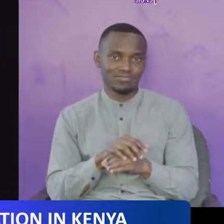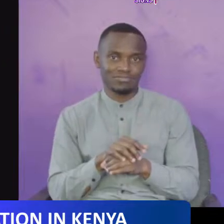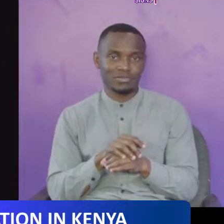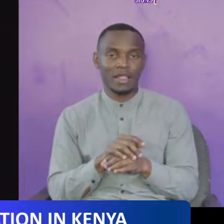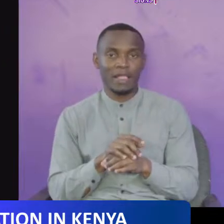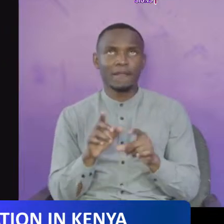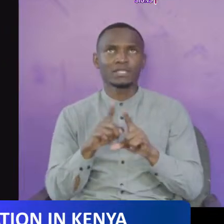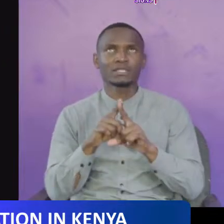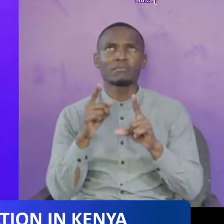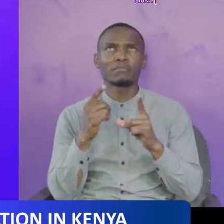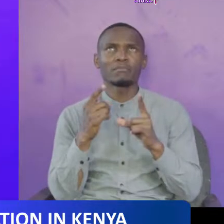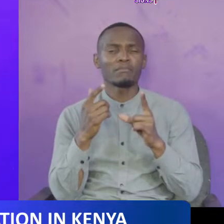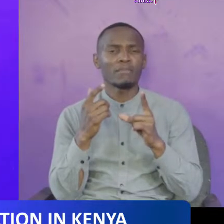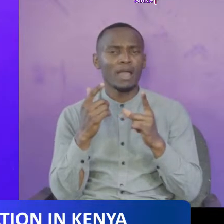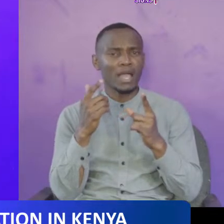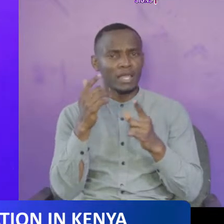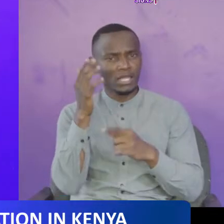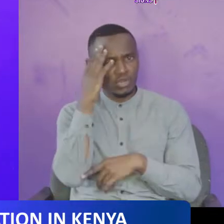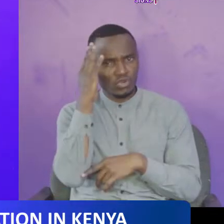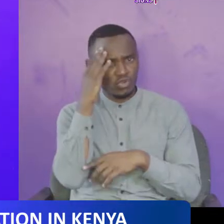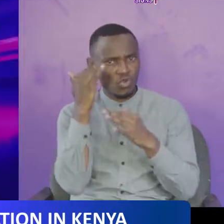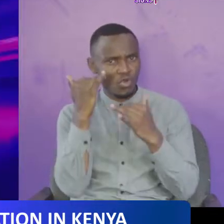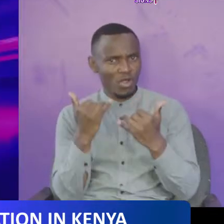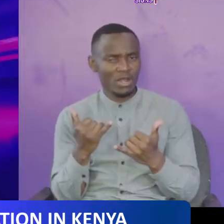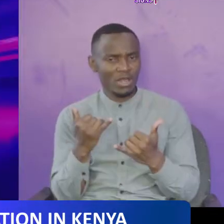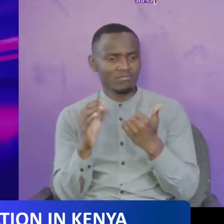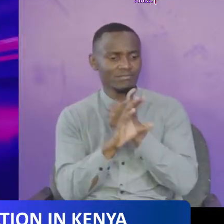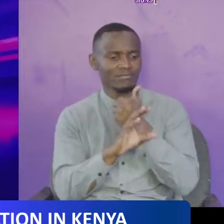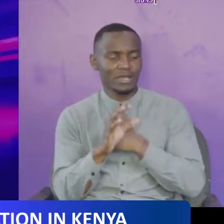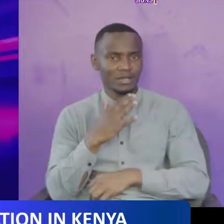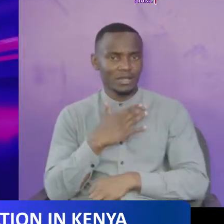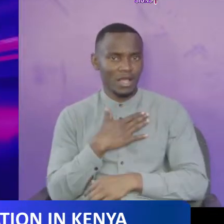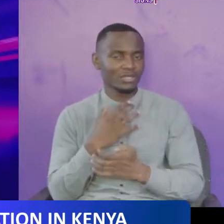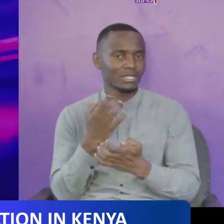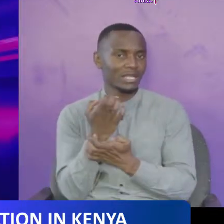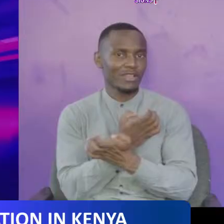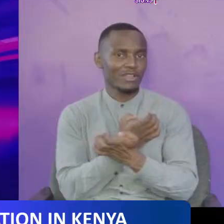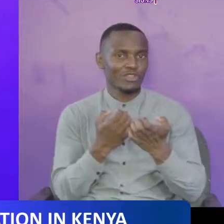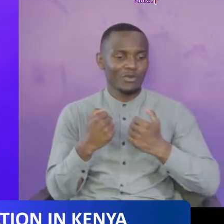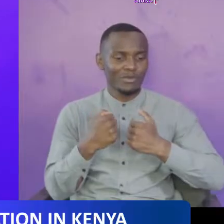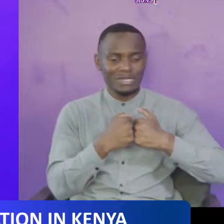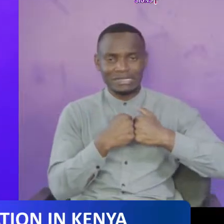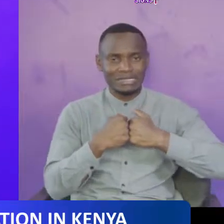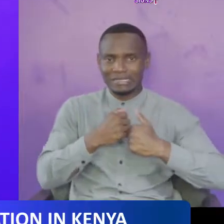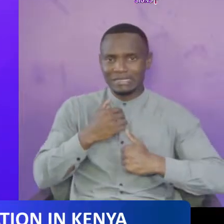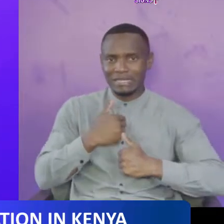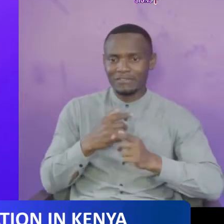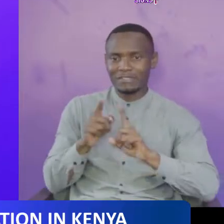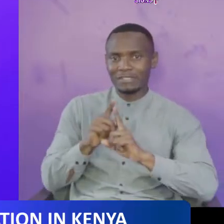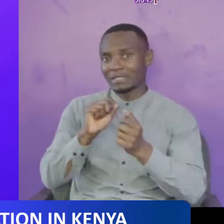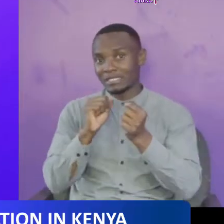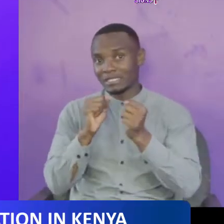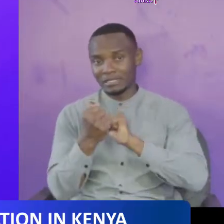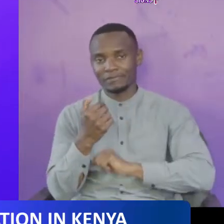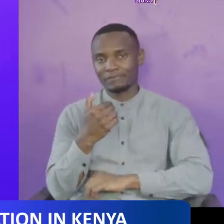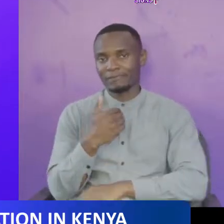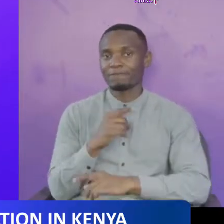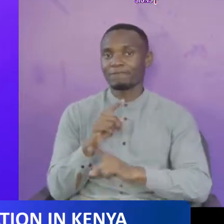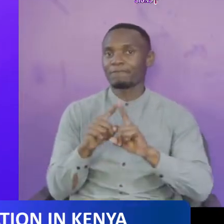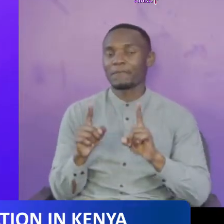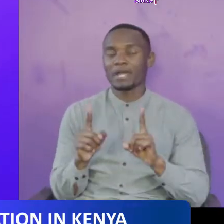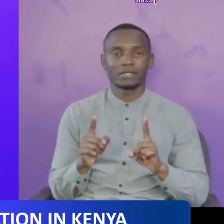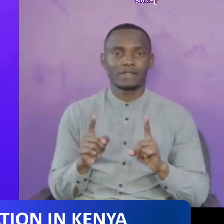this moment in our country, maybe we are facing some economic challenges and some shifts here and there. But I must say